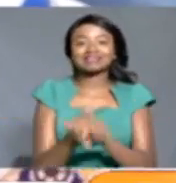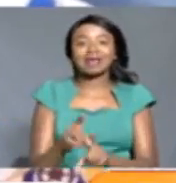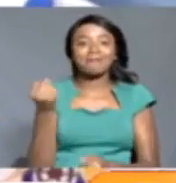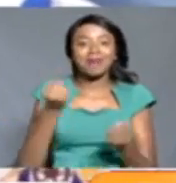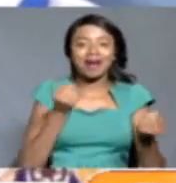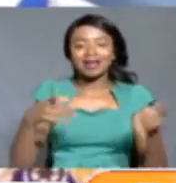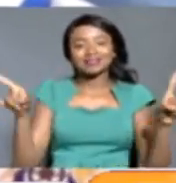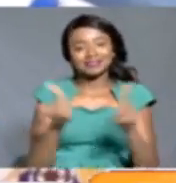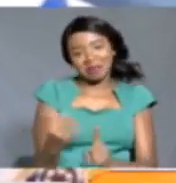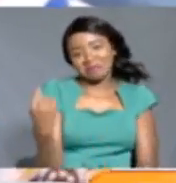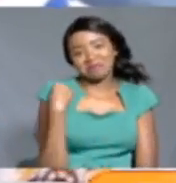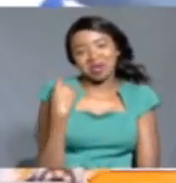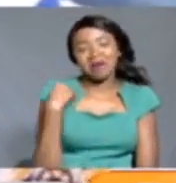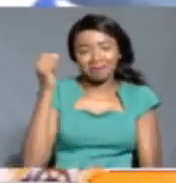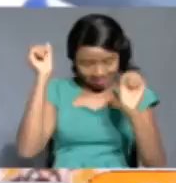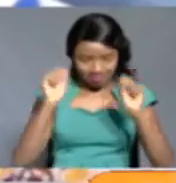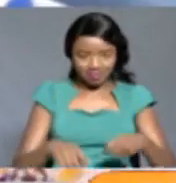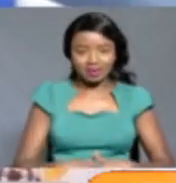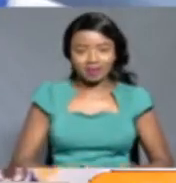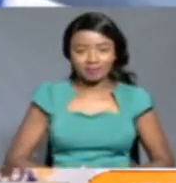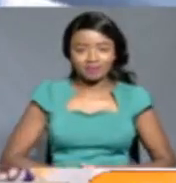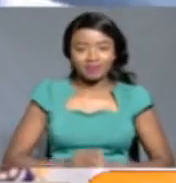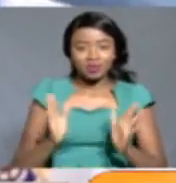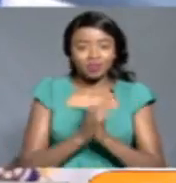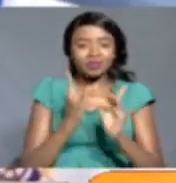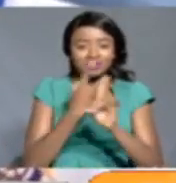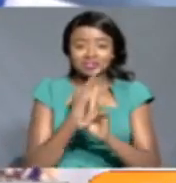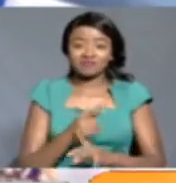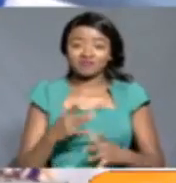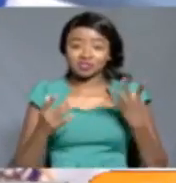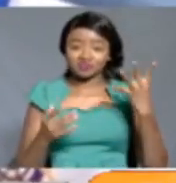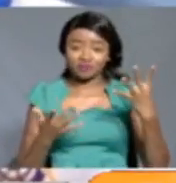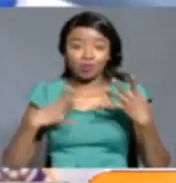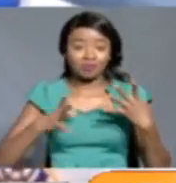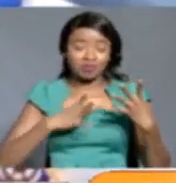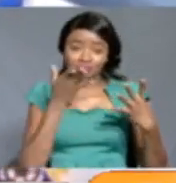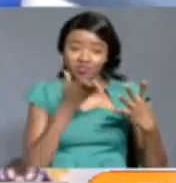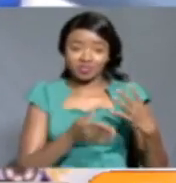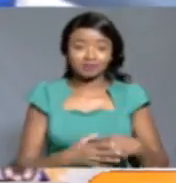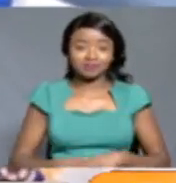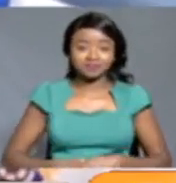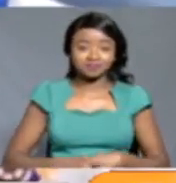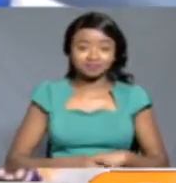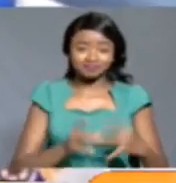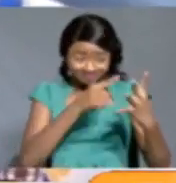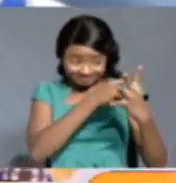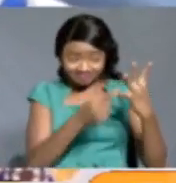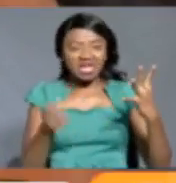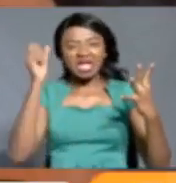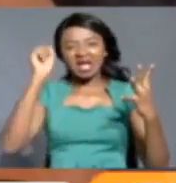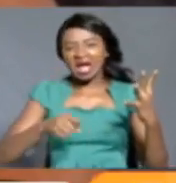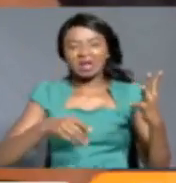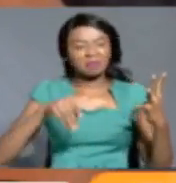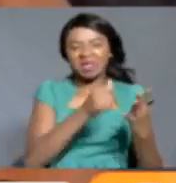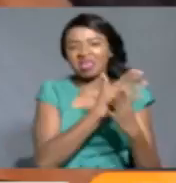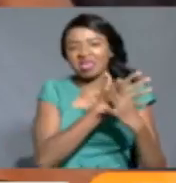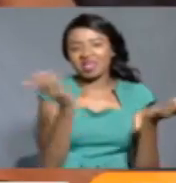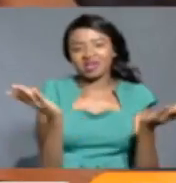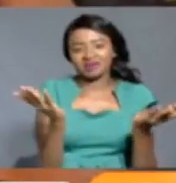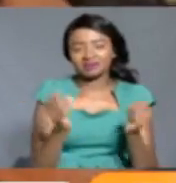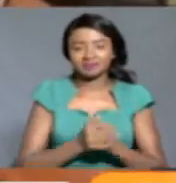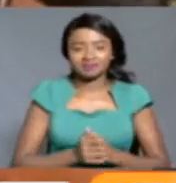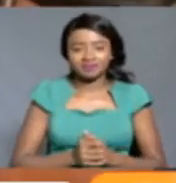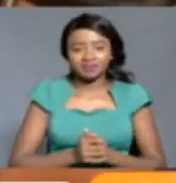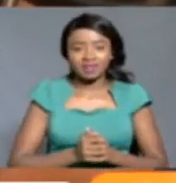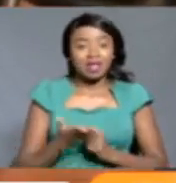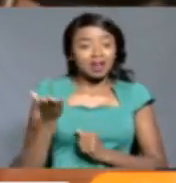same number, with 4 different people names, and either 4 of them can pay. In the last financial year,